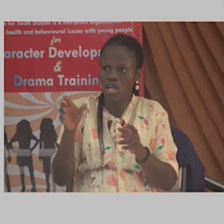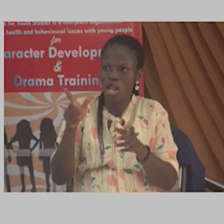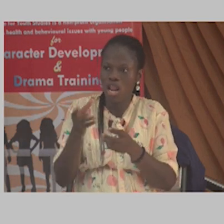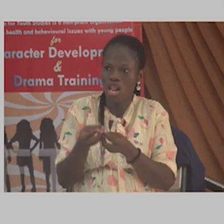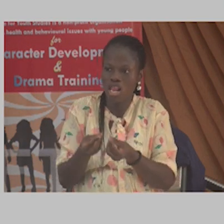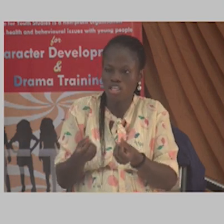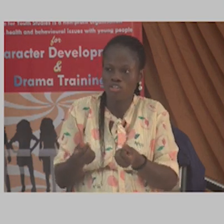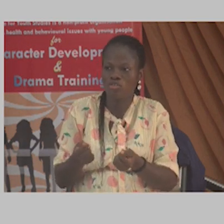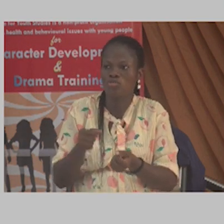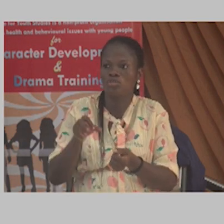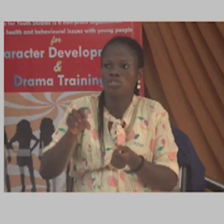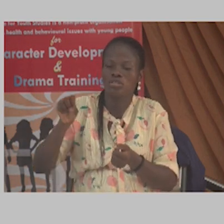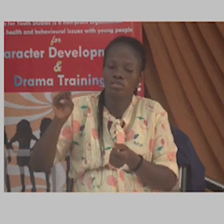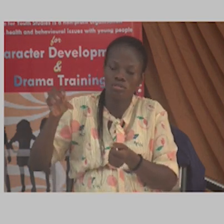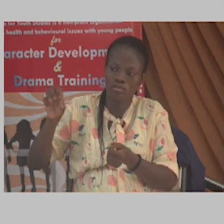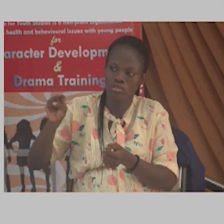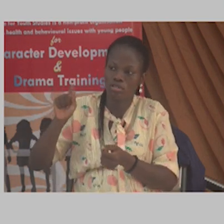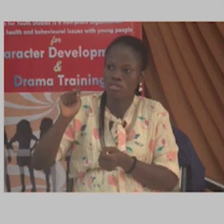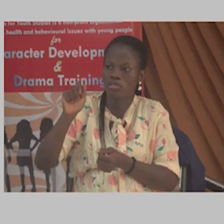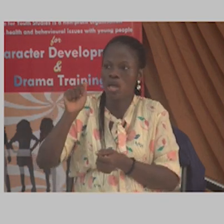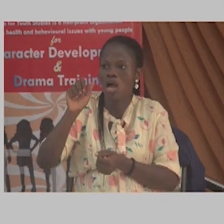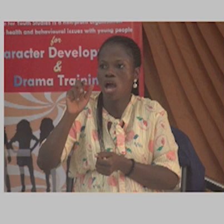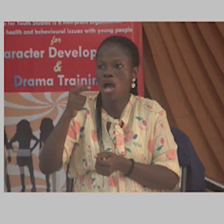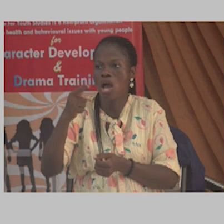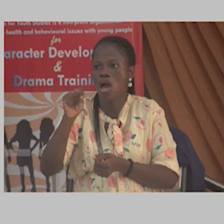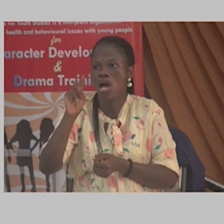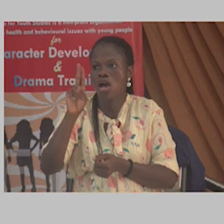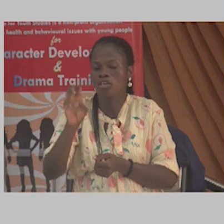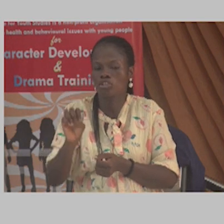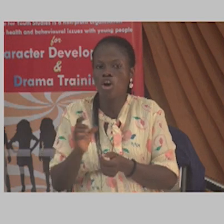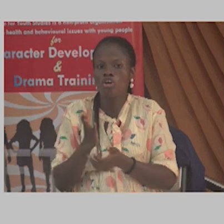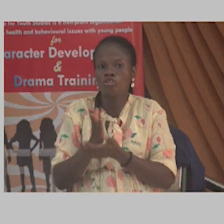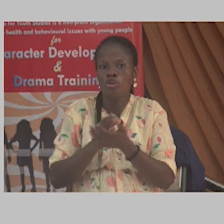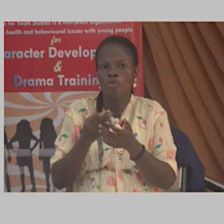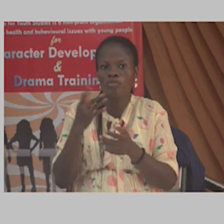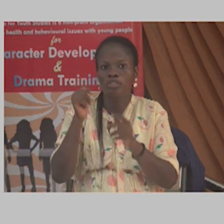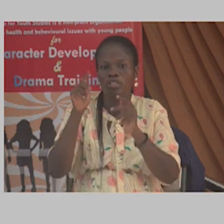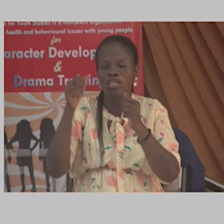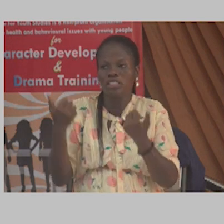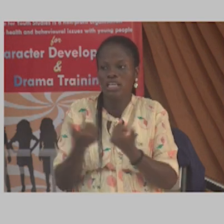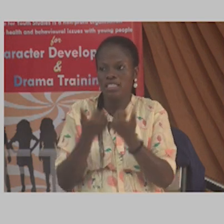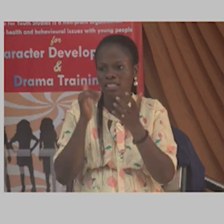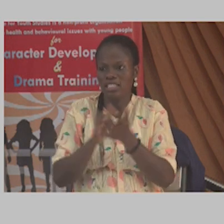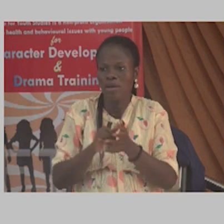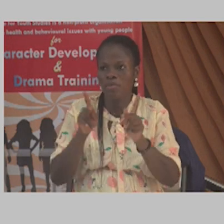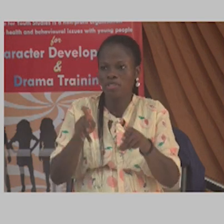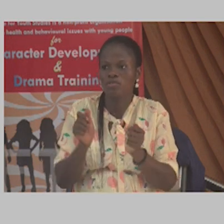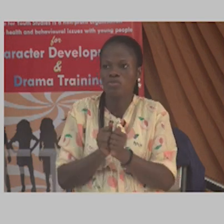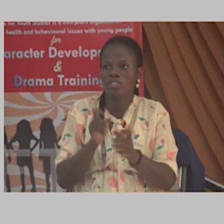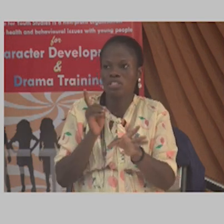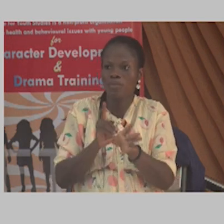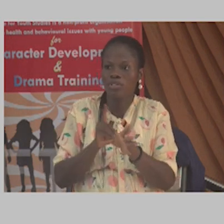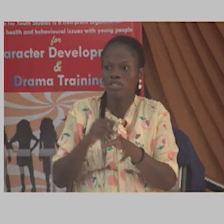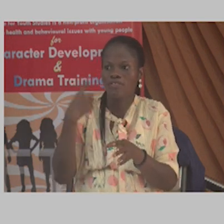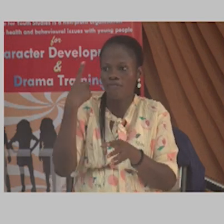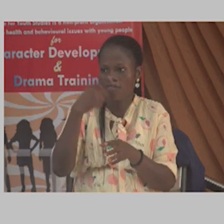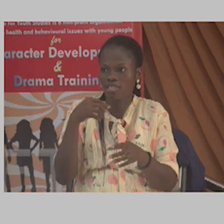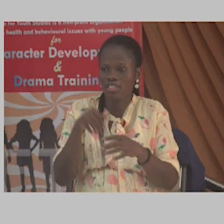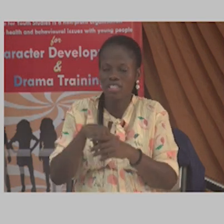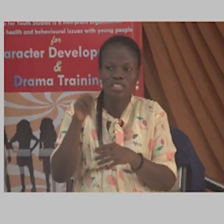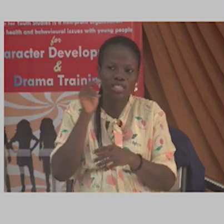So some of the challenges that persons with disabilities face in Nigeria can